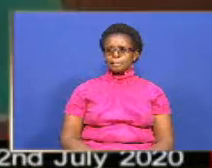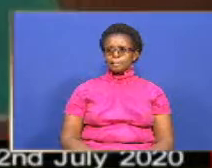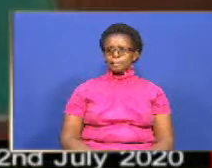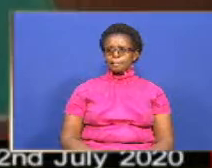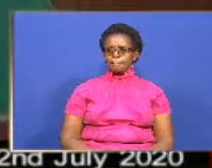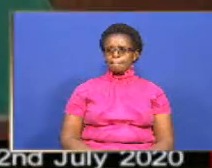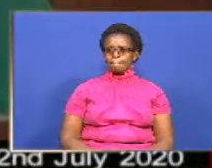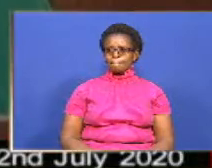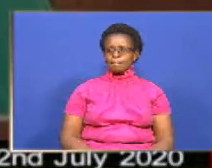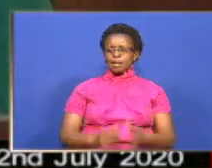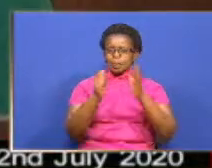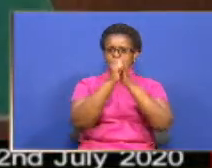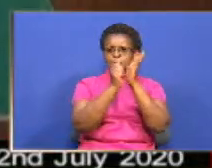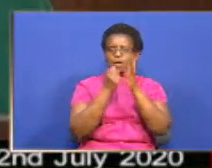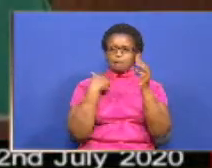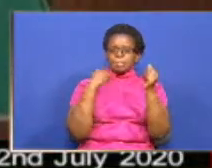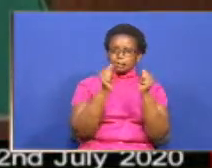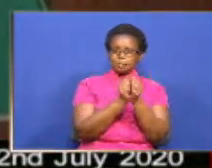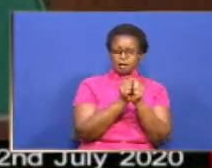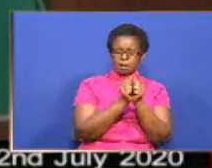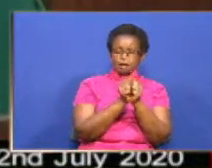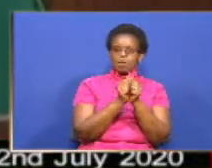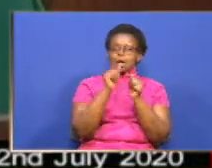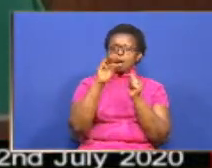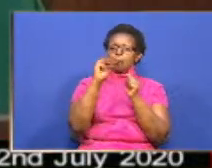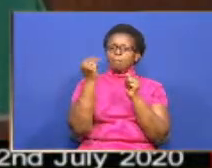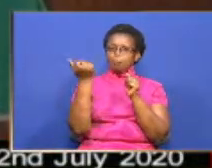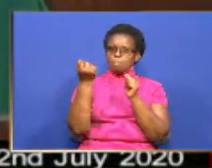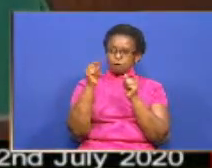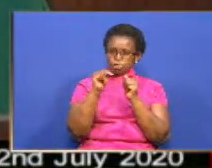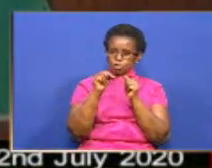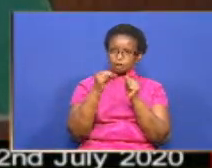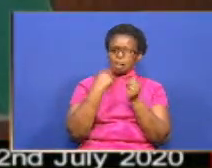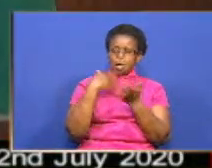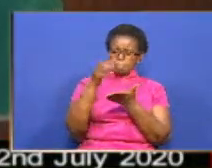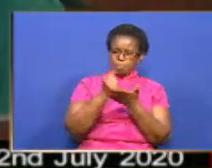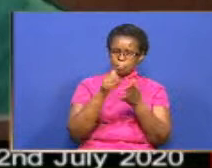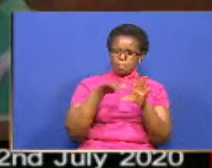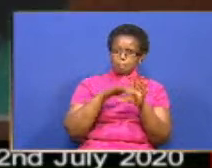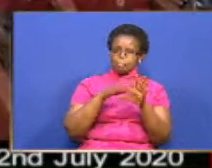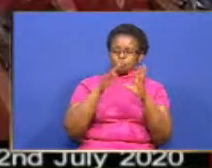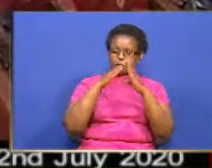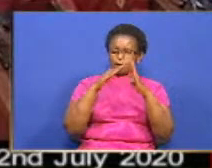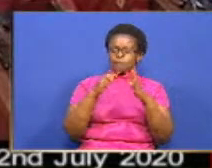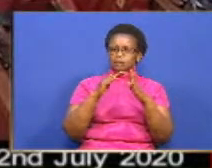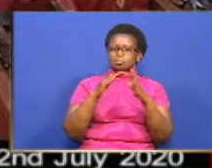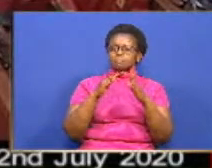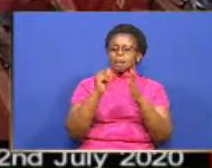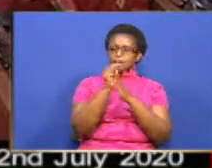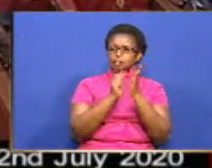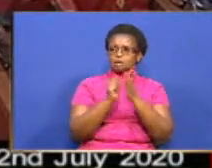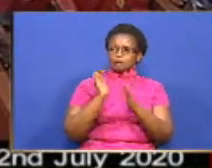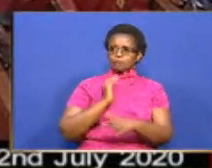Order number 10, motion. Appointment of a member to the House Business Committee.